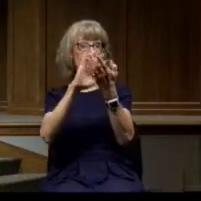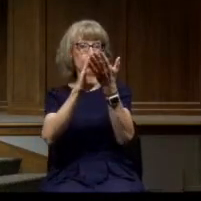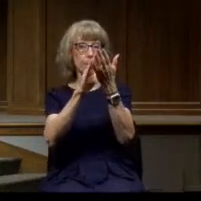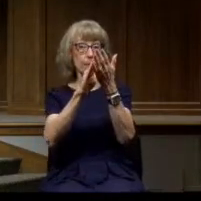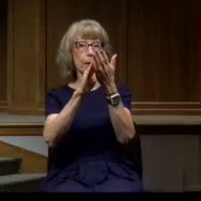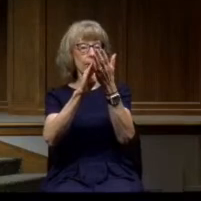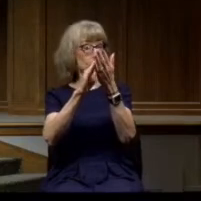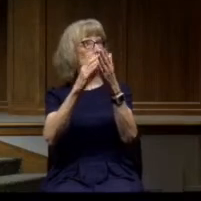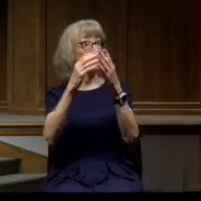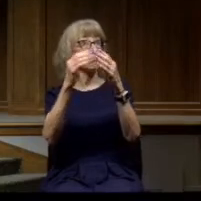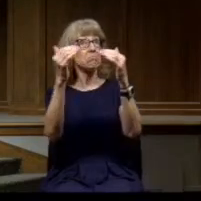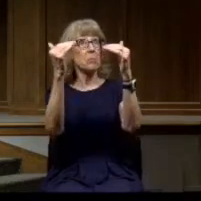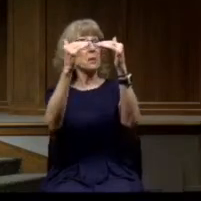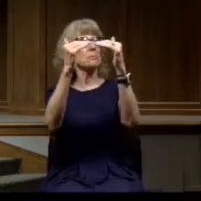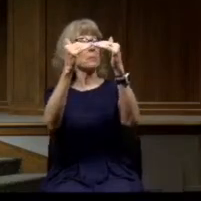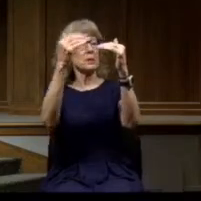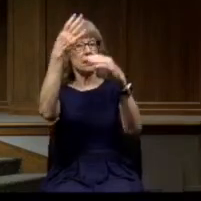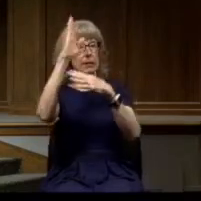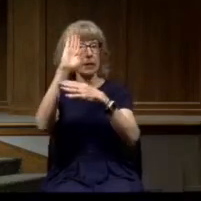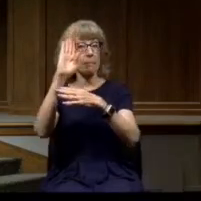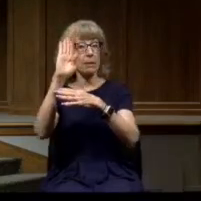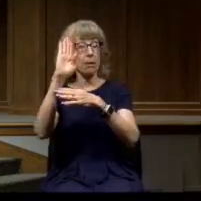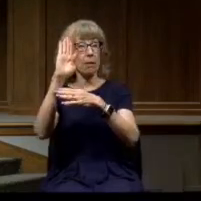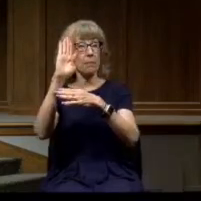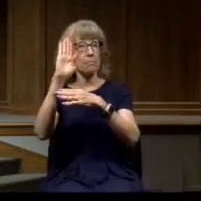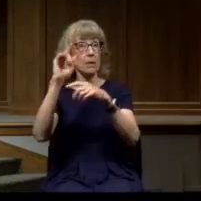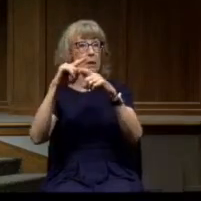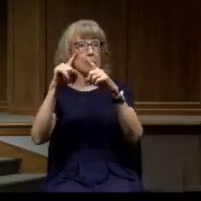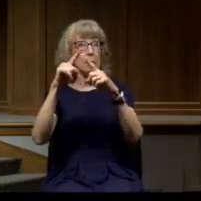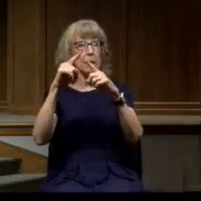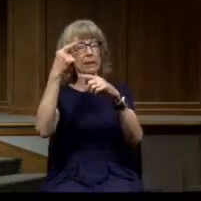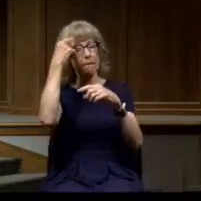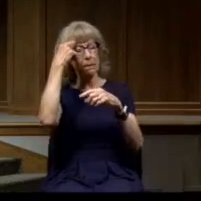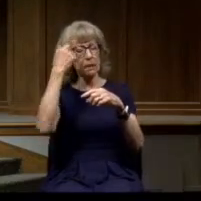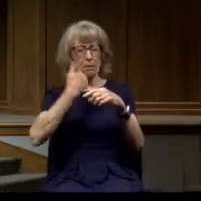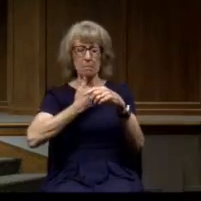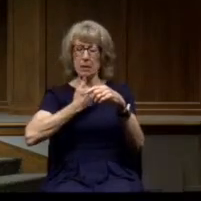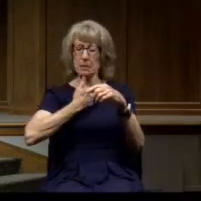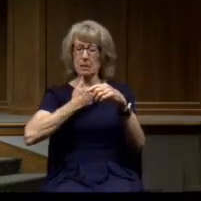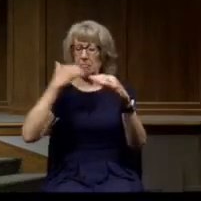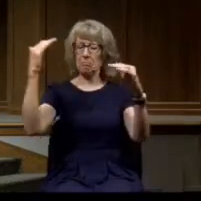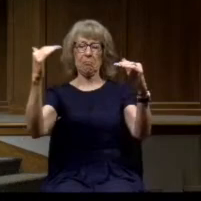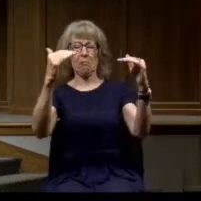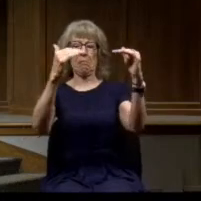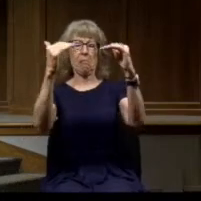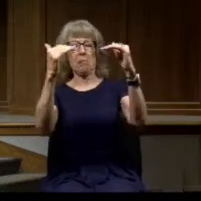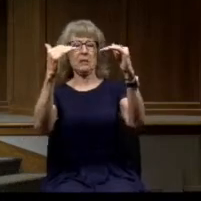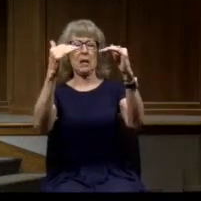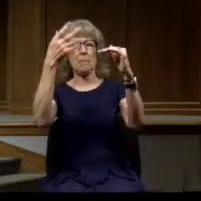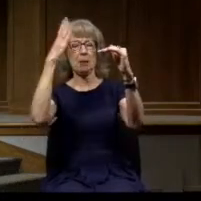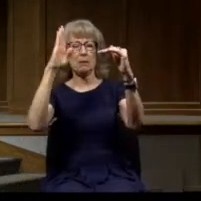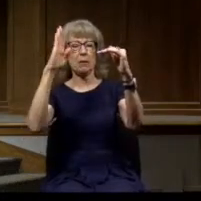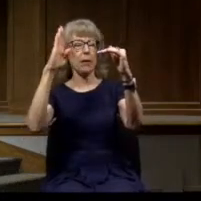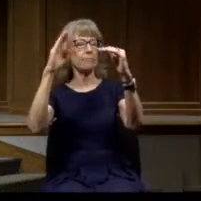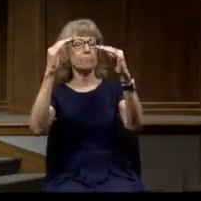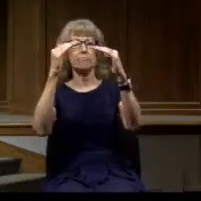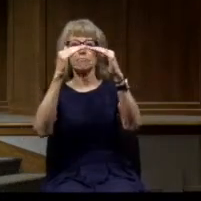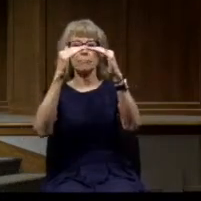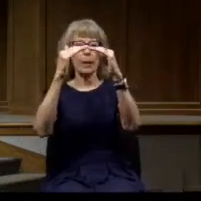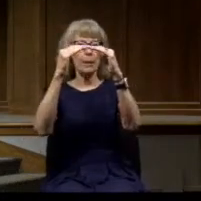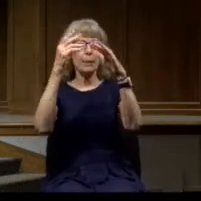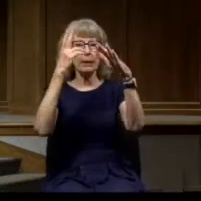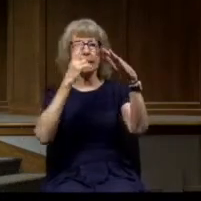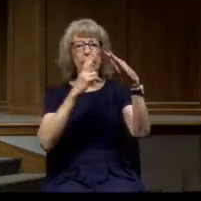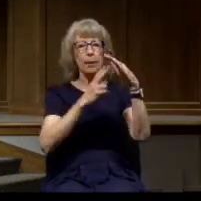with God something to be grasped, but he made himself nothing. That's how it starts. And it ends with Jesus being exalted to the right hand of God, and